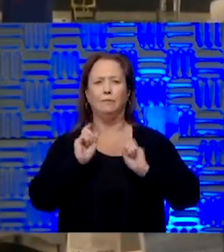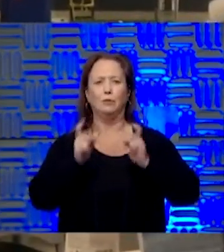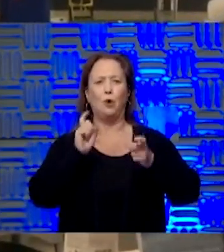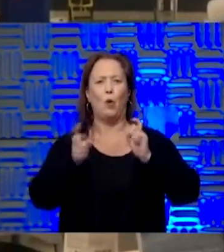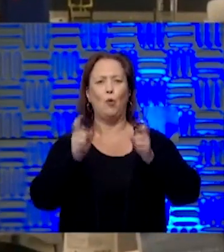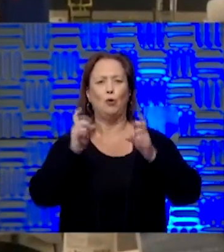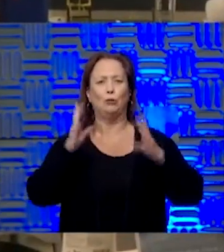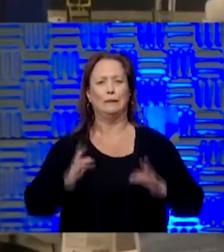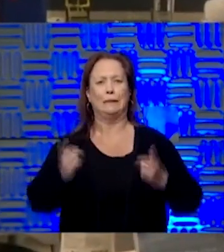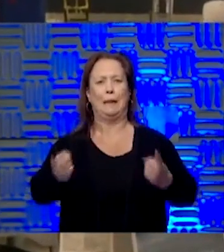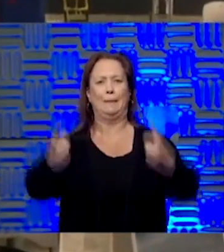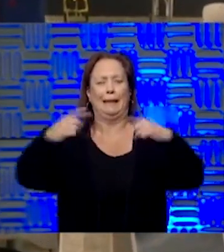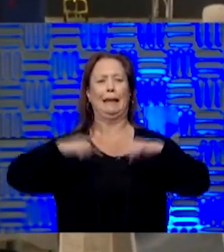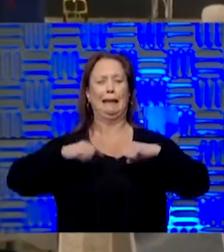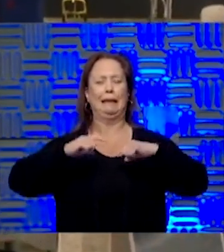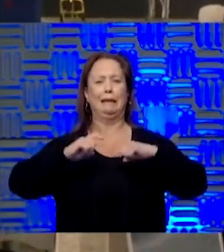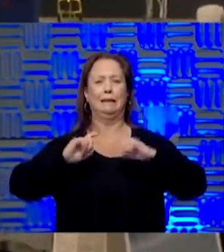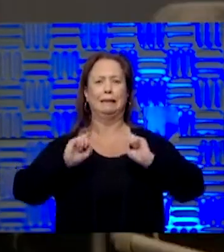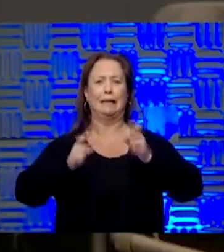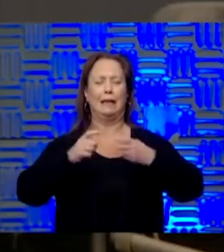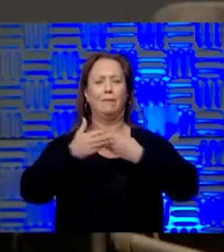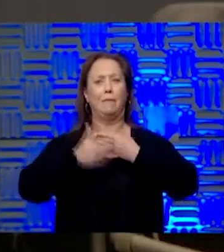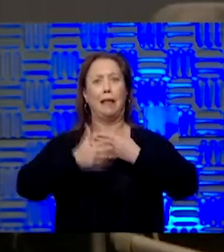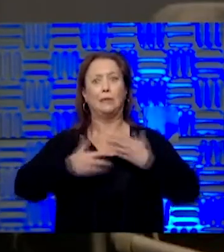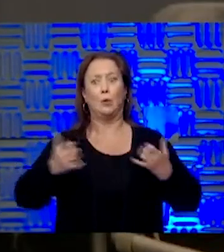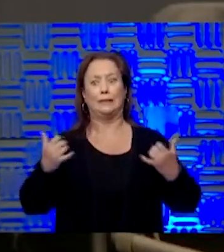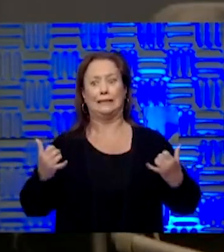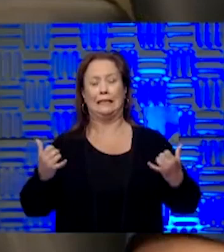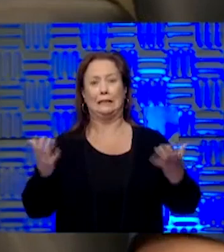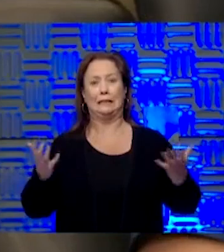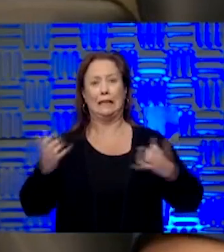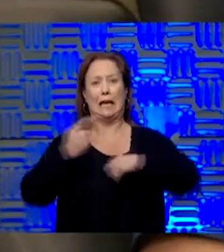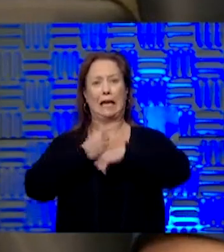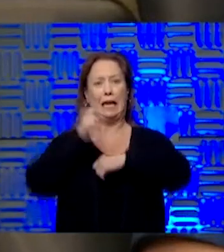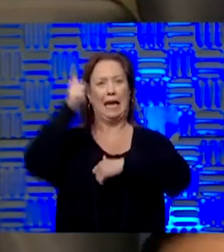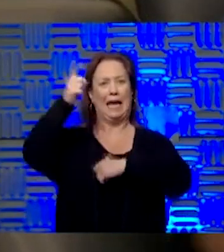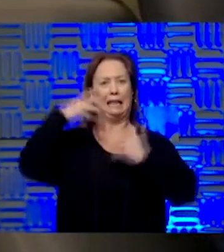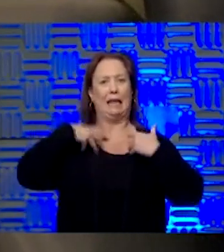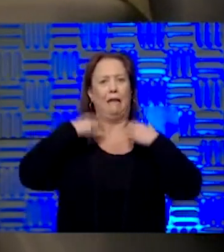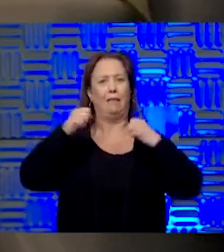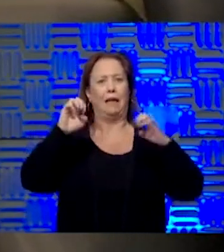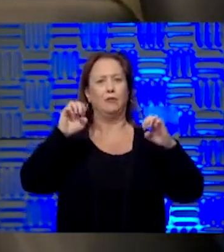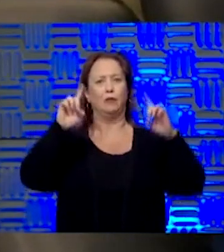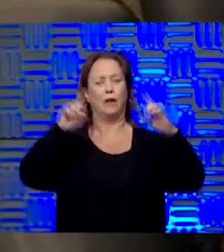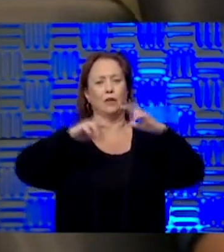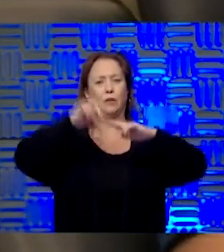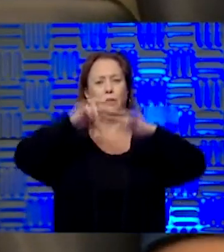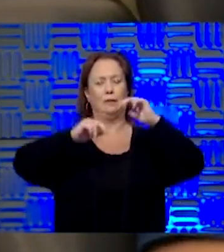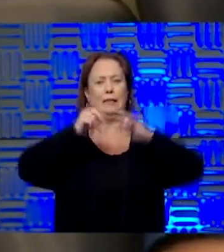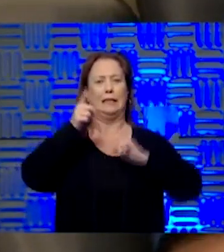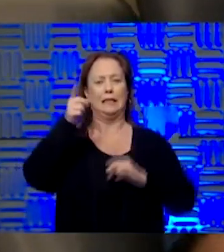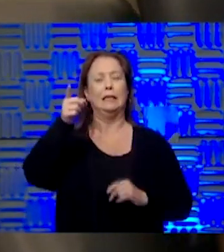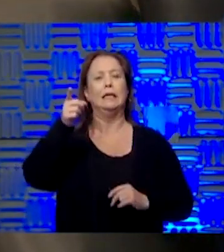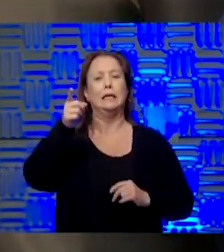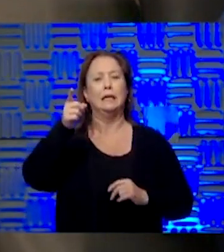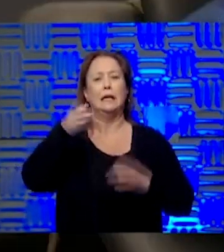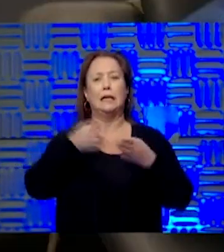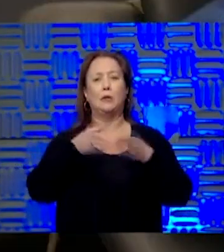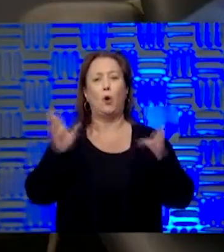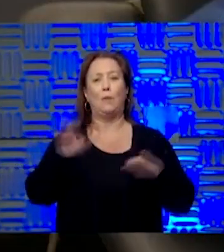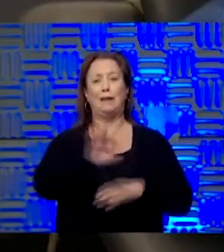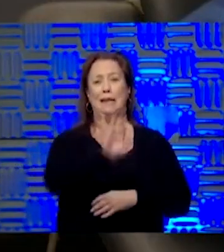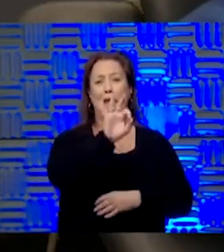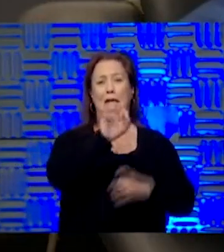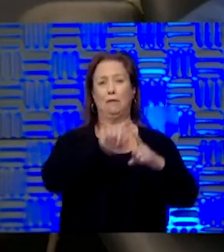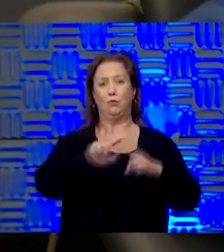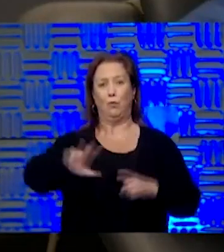of the COVID fears. And so it's here today. It's over in the health education building from the university. It's open from 9